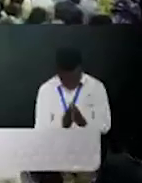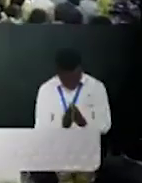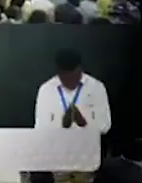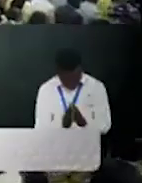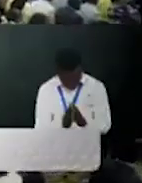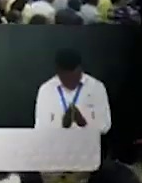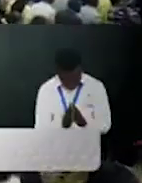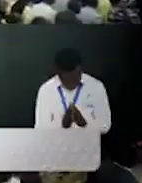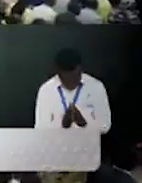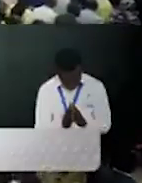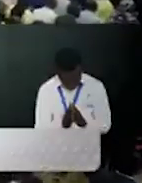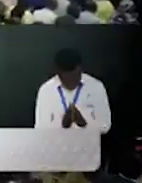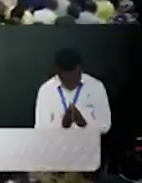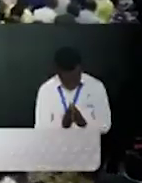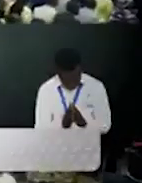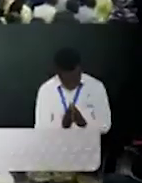sikata, la de di.